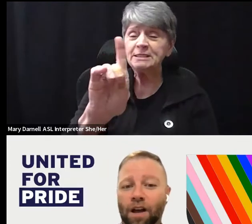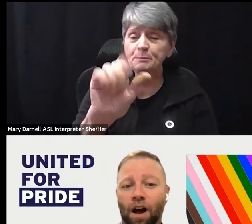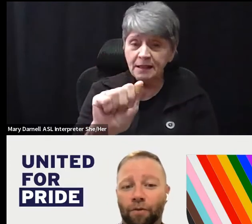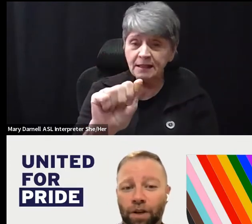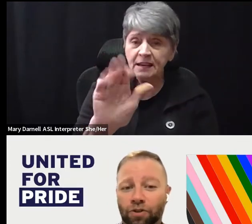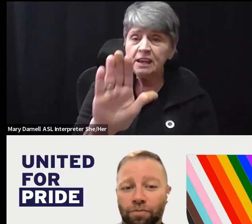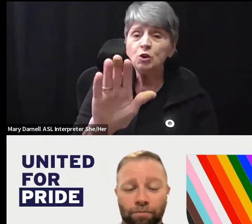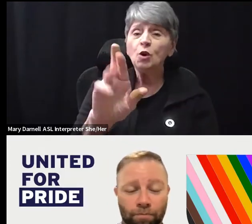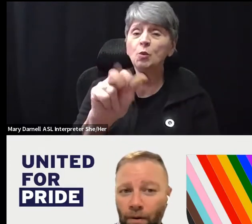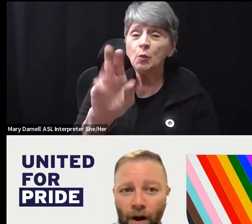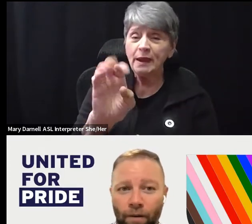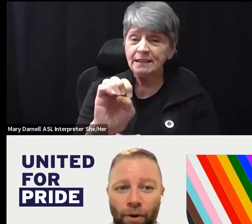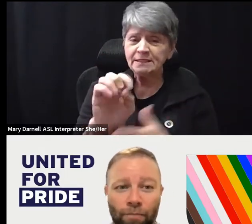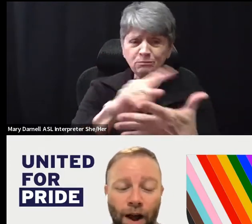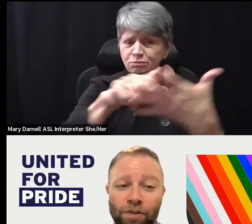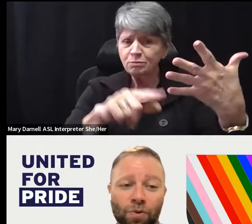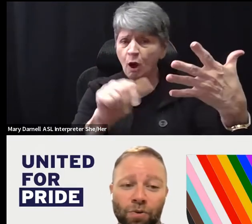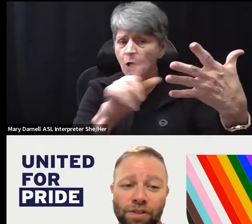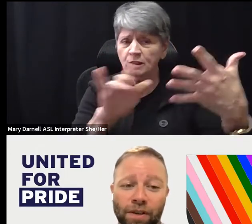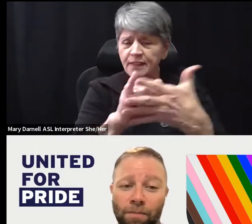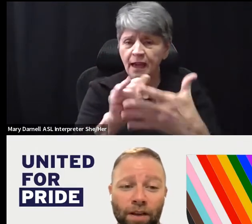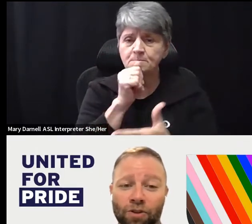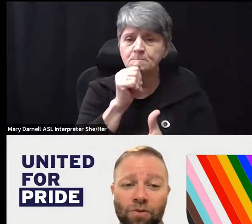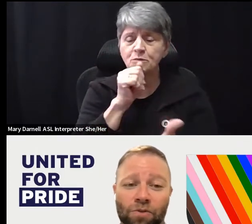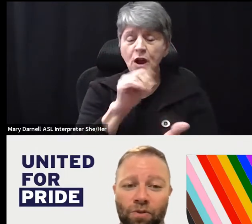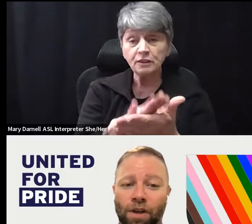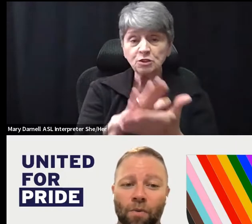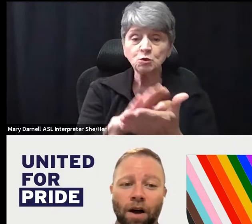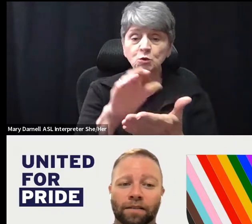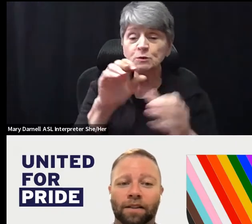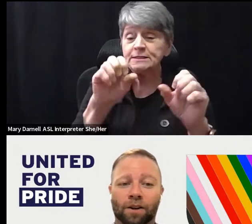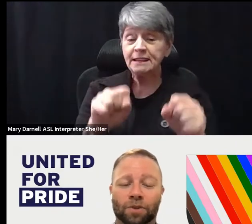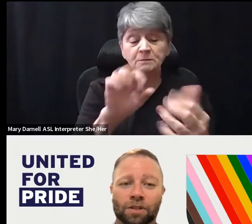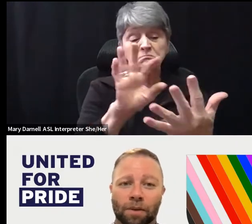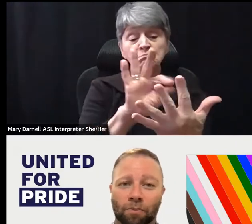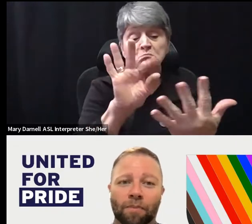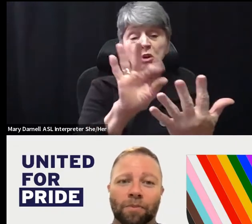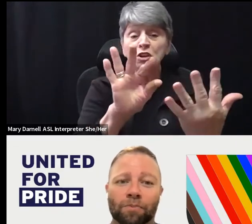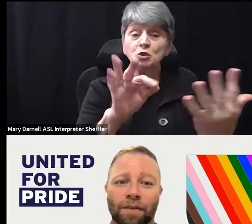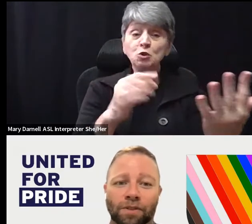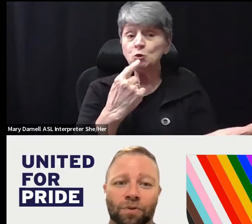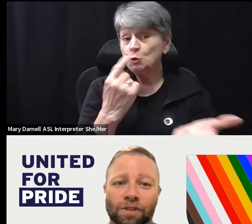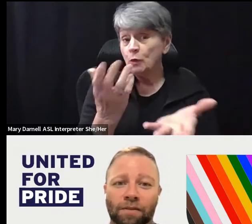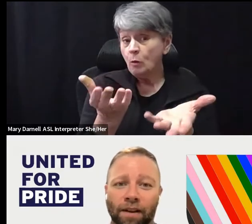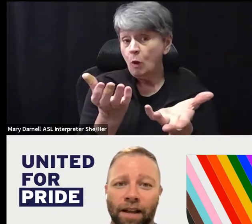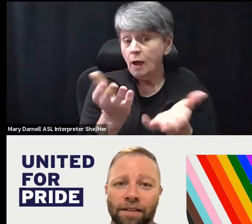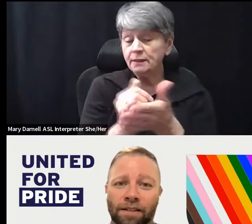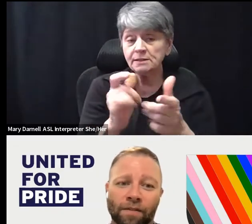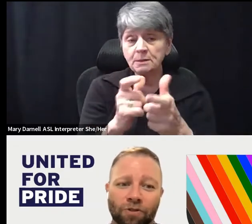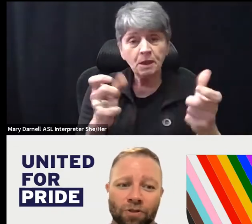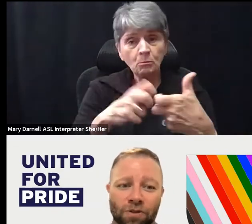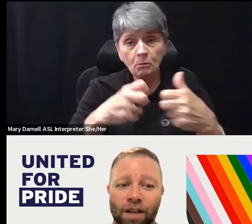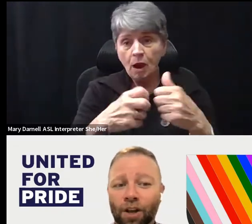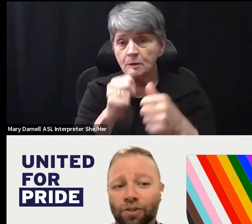things, of which, you know, private schools can pick and choose who they want in there, which is a big problem with private schools and